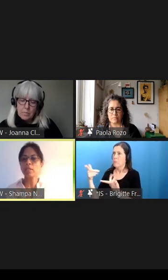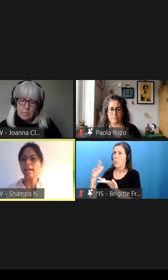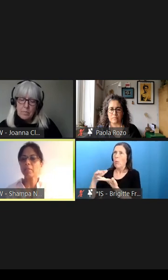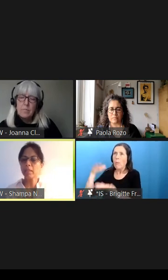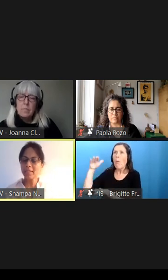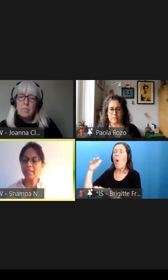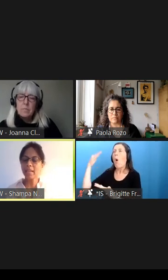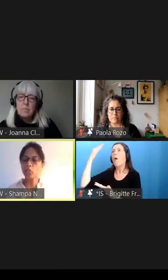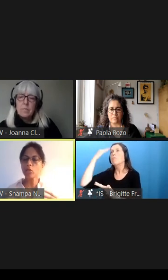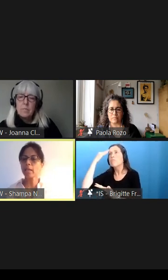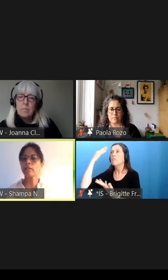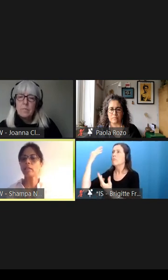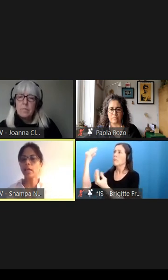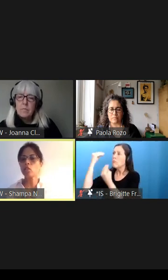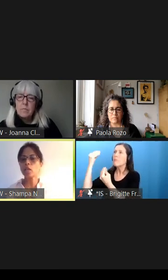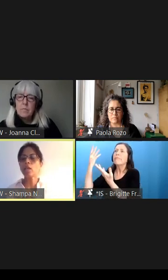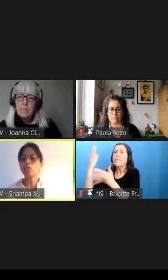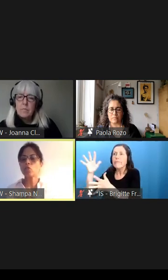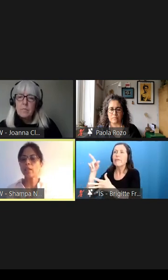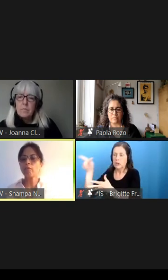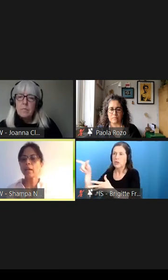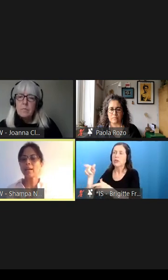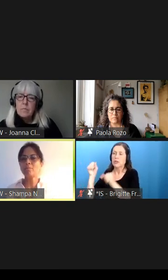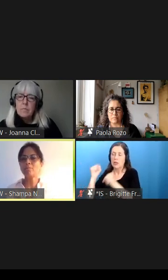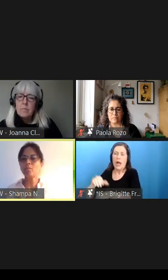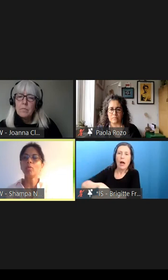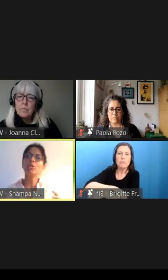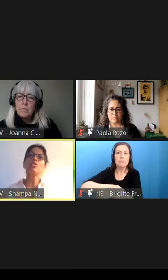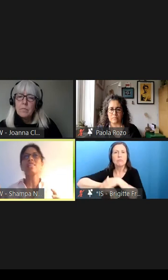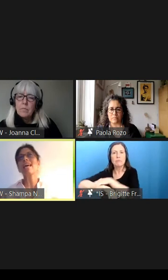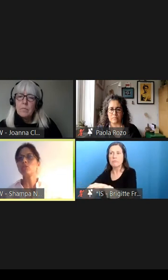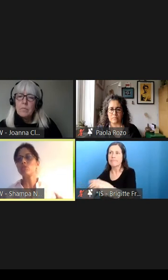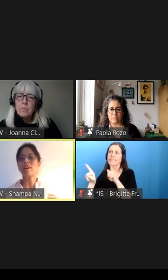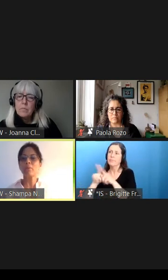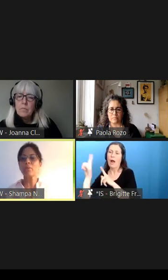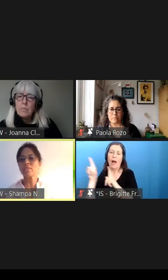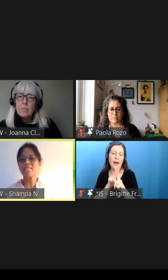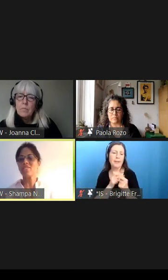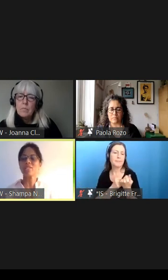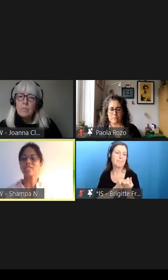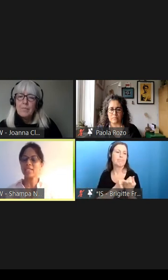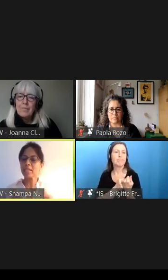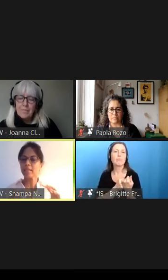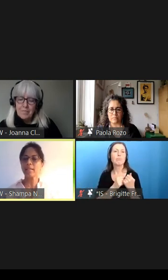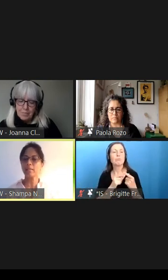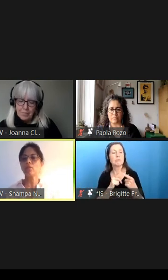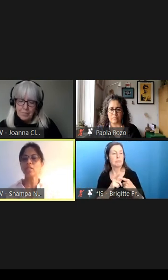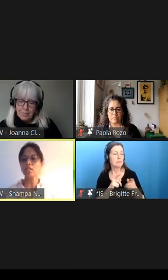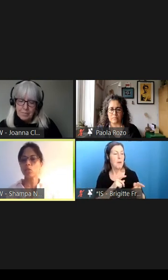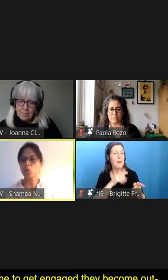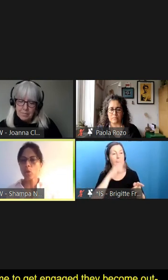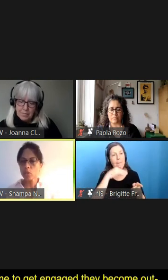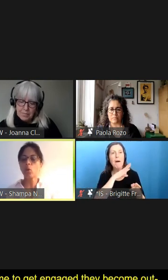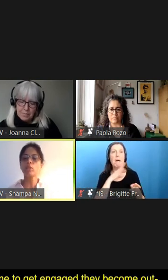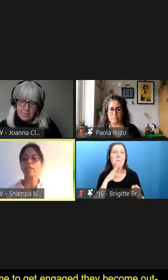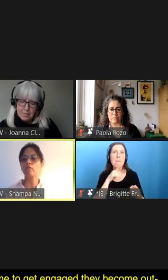more time and inclination to get engaged. And so they've become, you could say, out of hours teaching assistants in the community